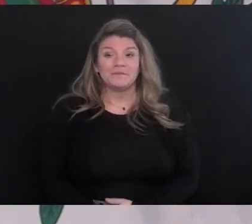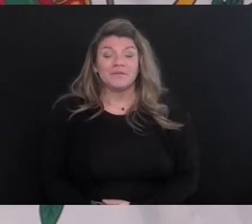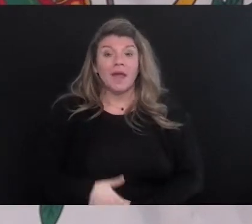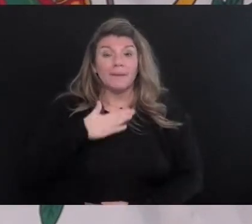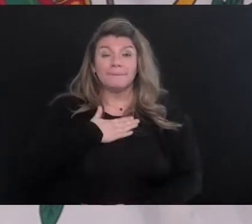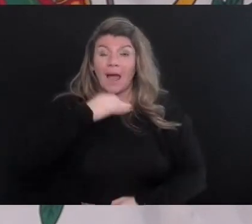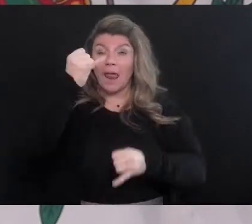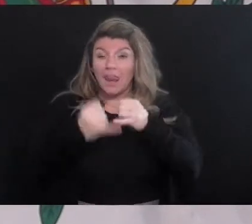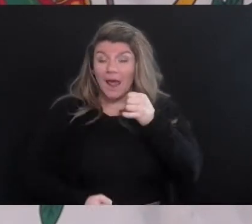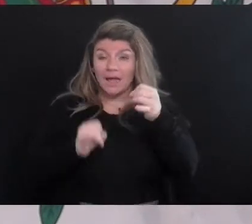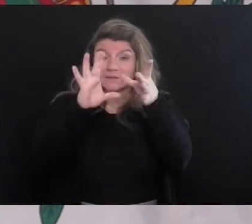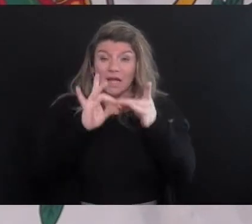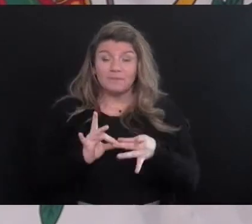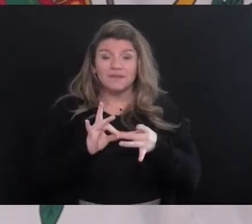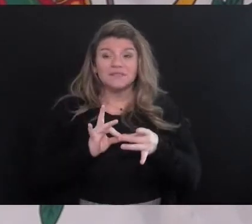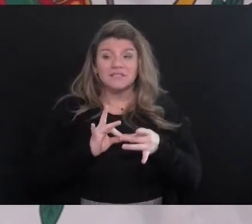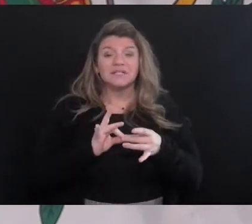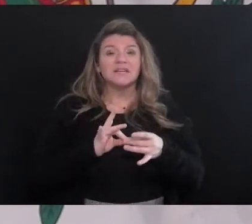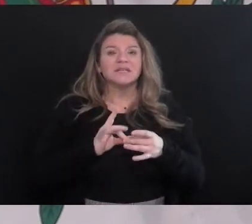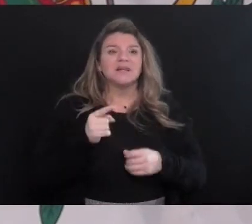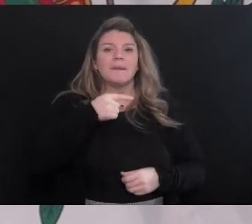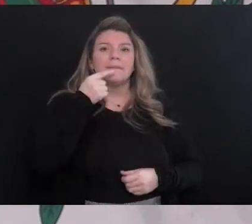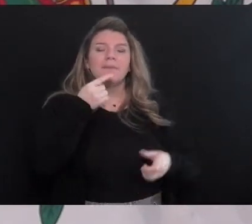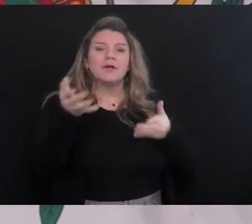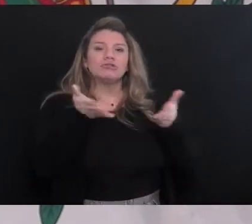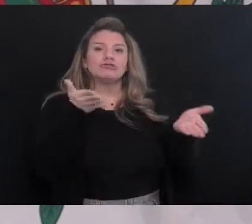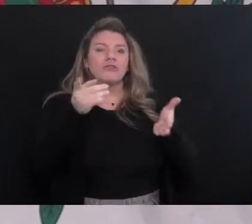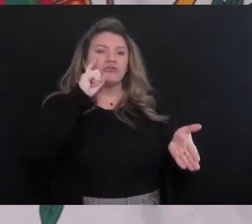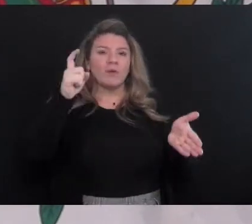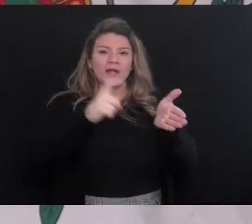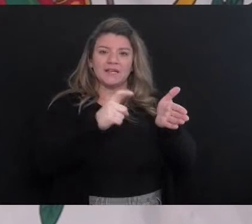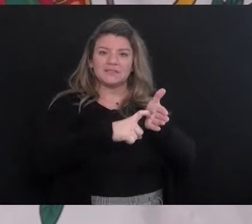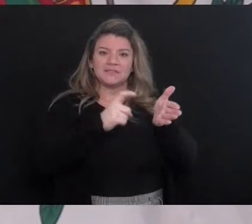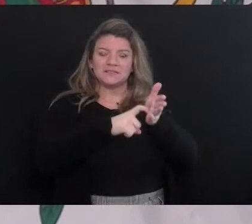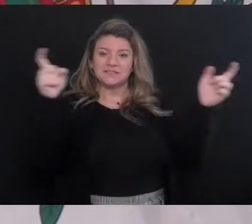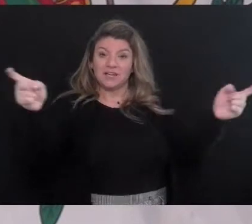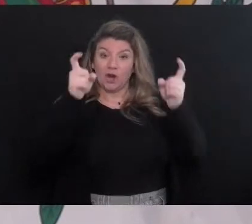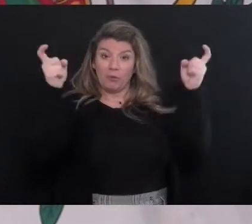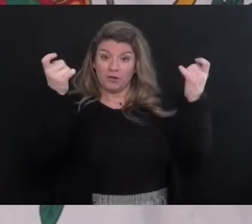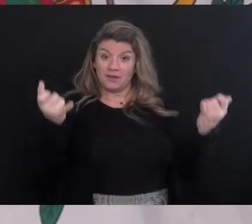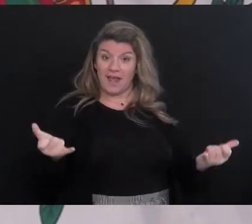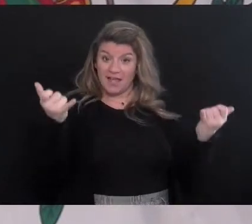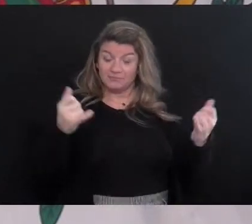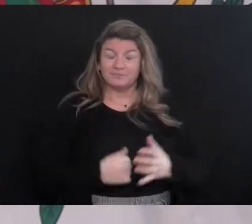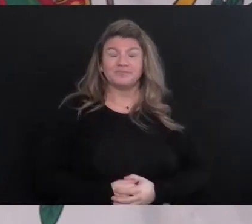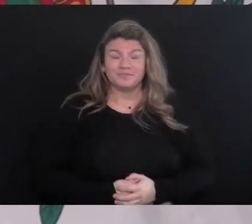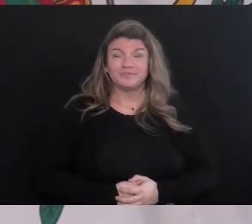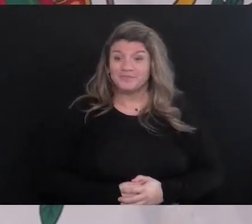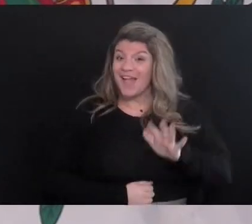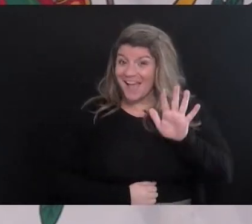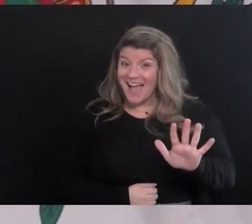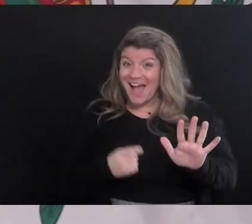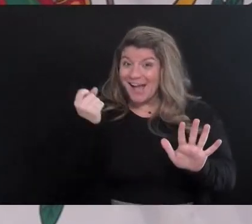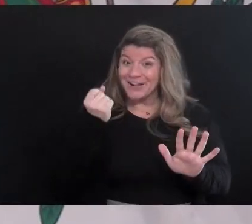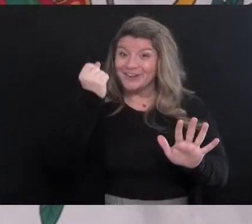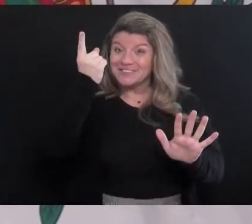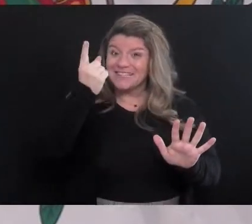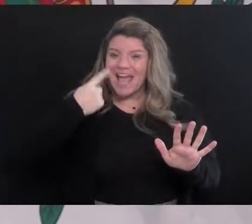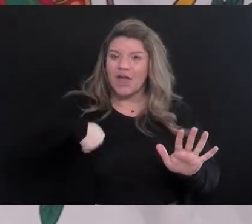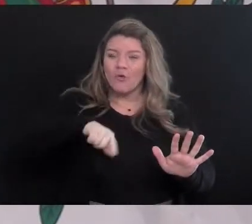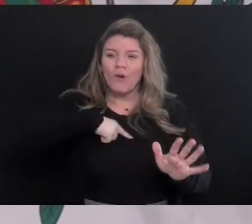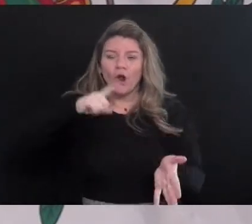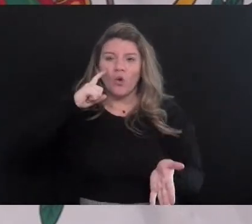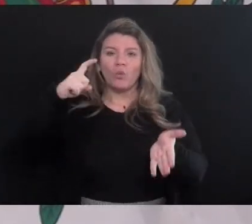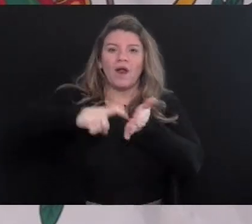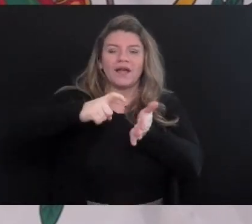I've got is there's a public service recognition ceremony today. Now just think about this. We're recognizing people that have served